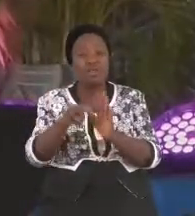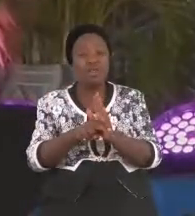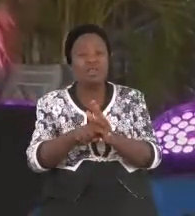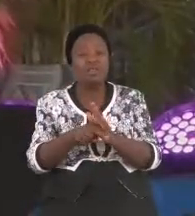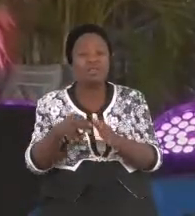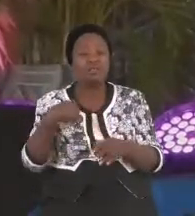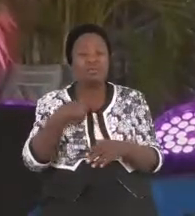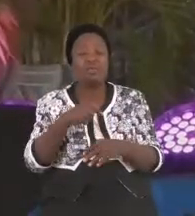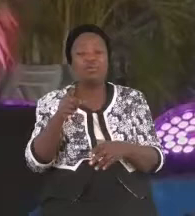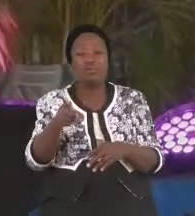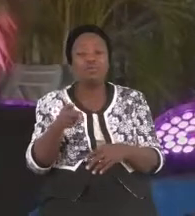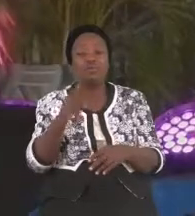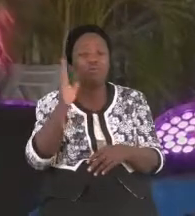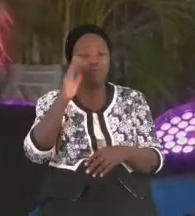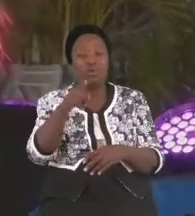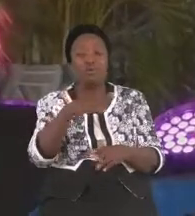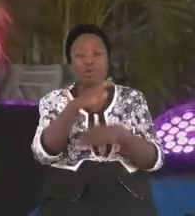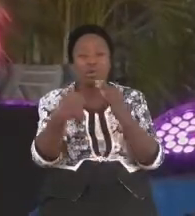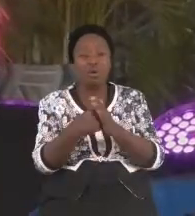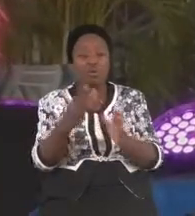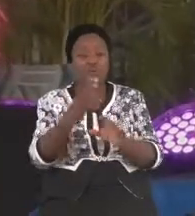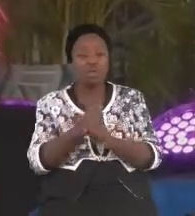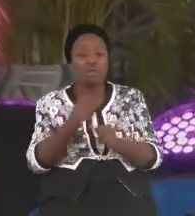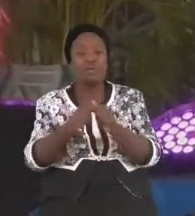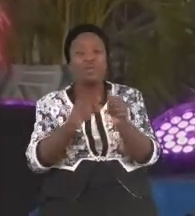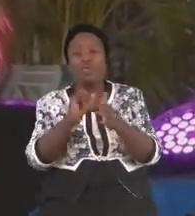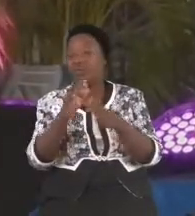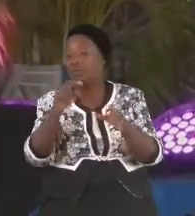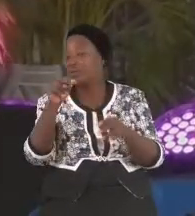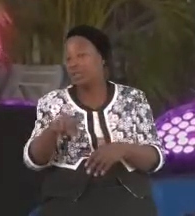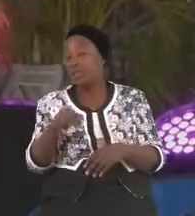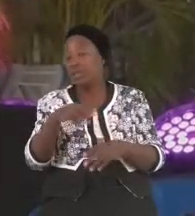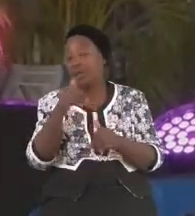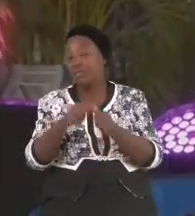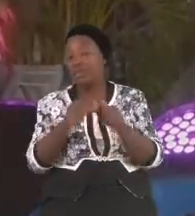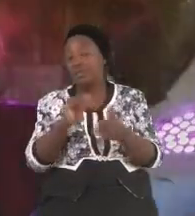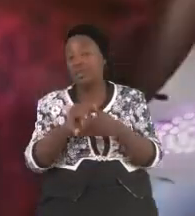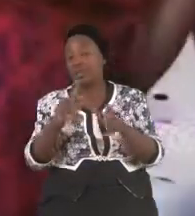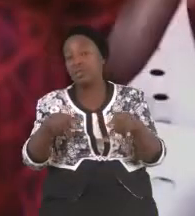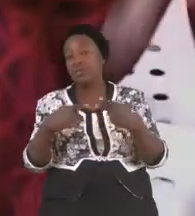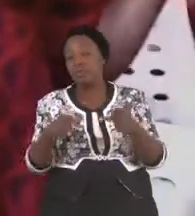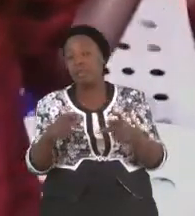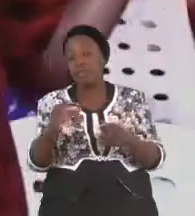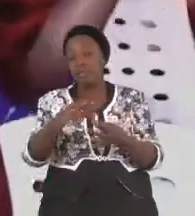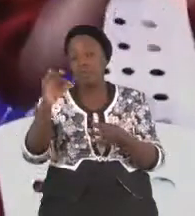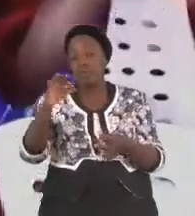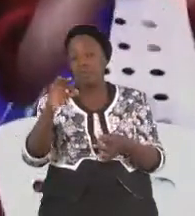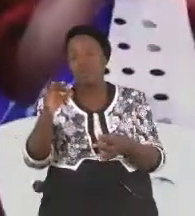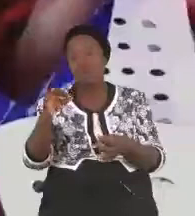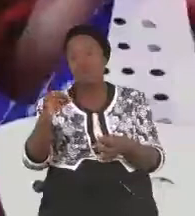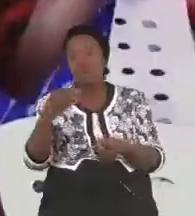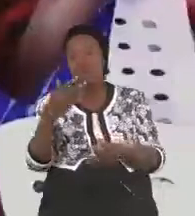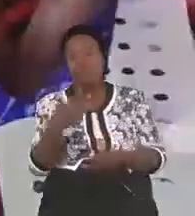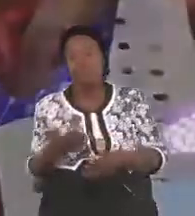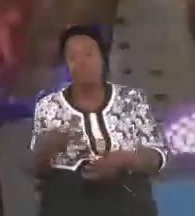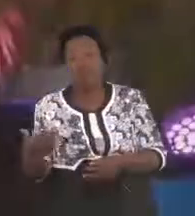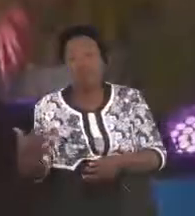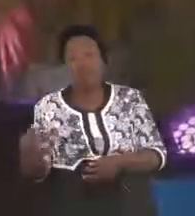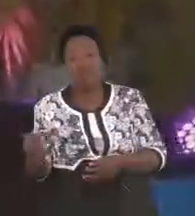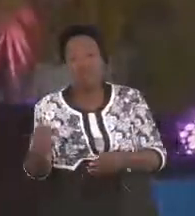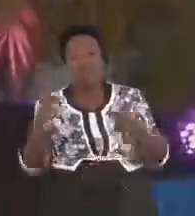Everything you need, everything supplied, spiritual, material,